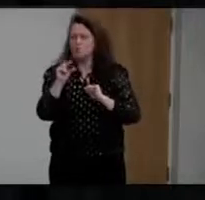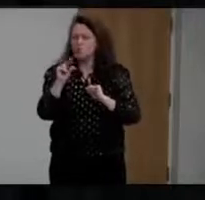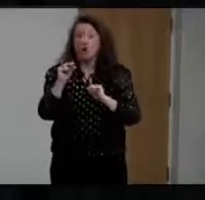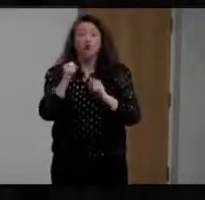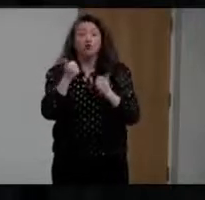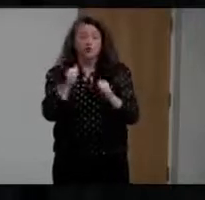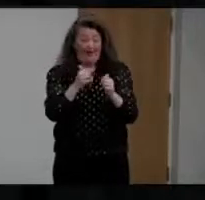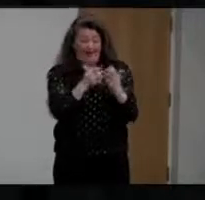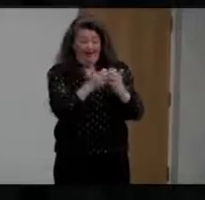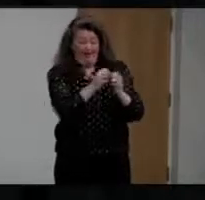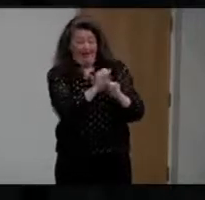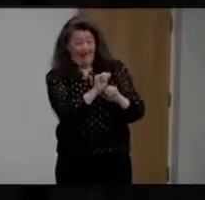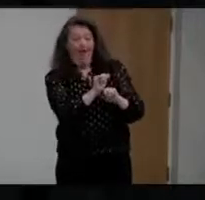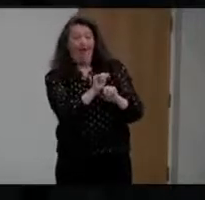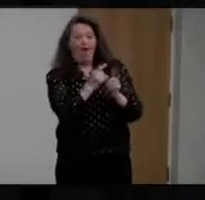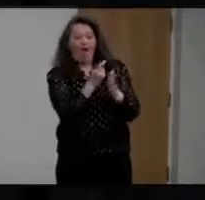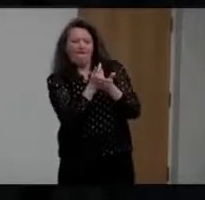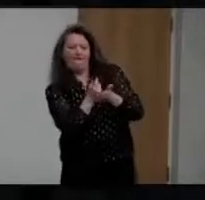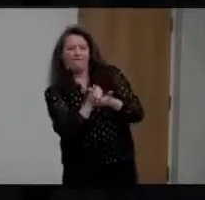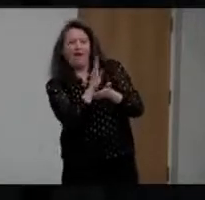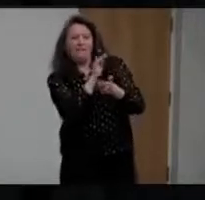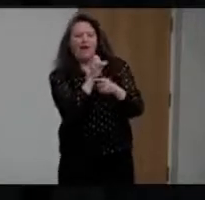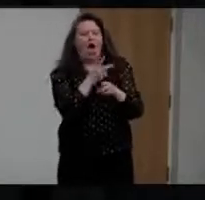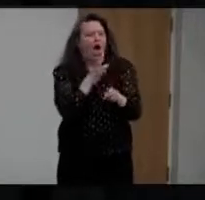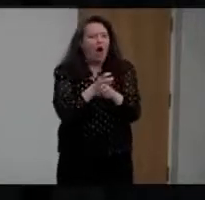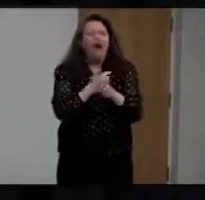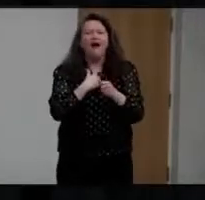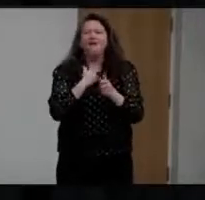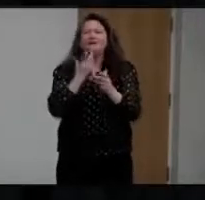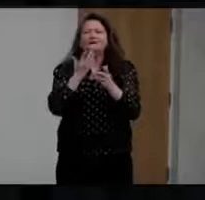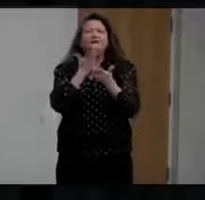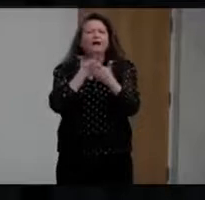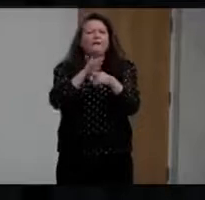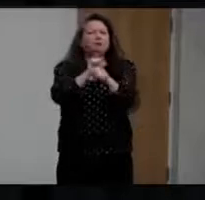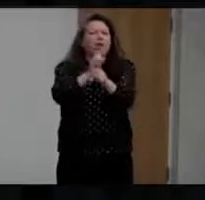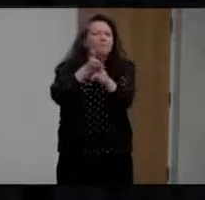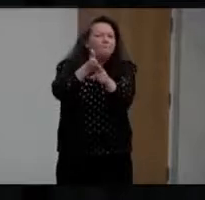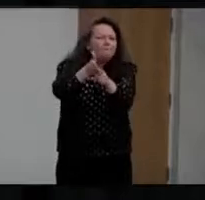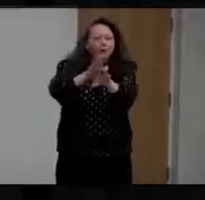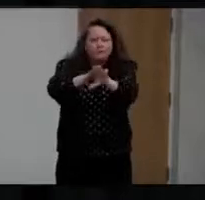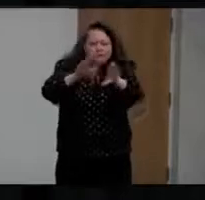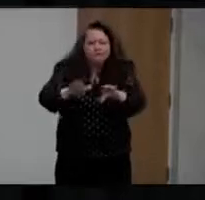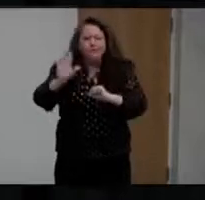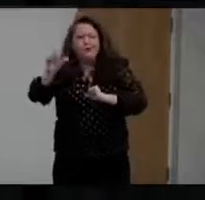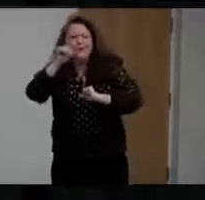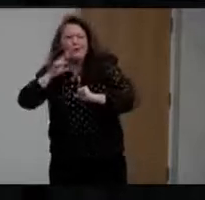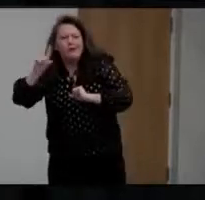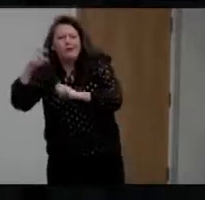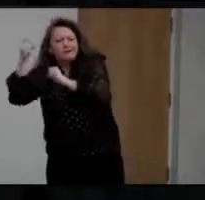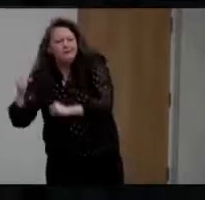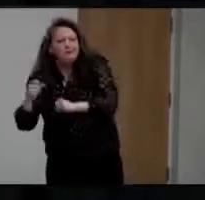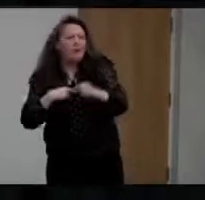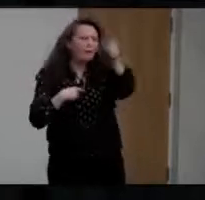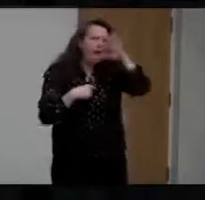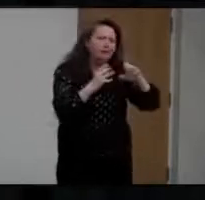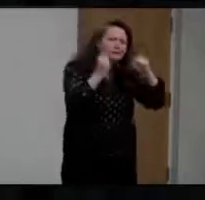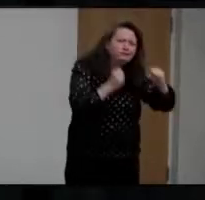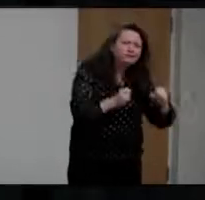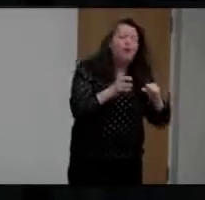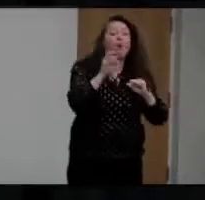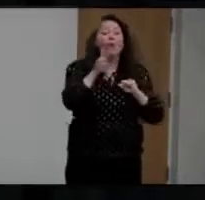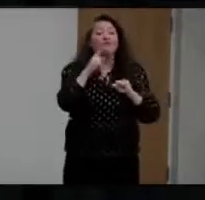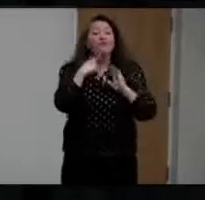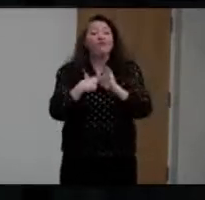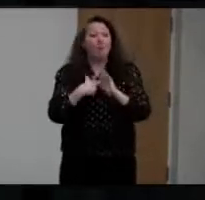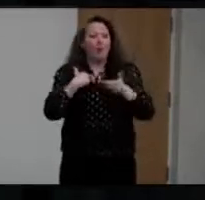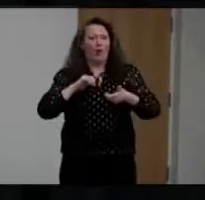gender segregated occupations, racially segregated occupations? How is language different in Canada versus the United Kingdom?